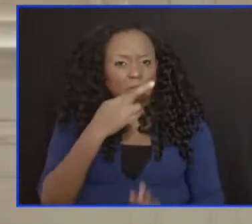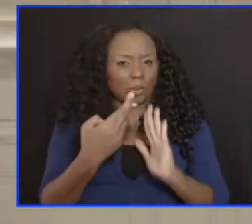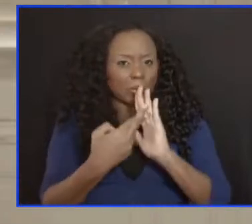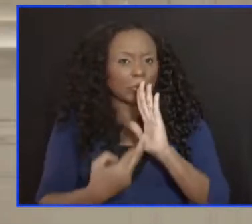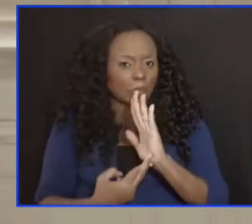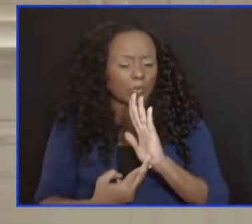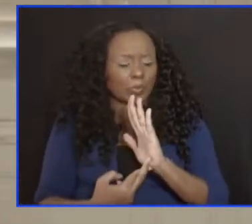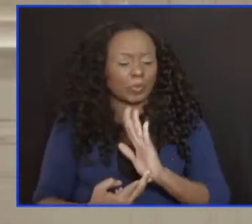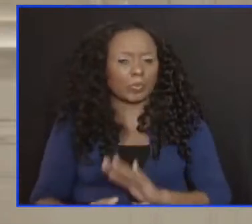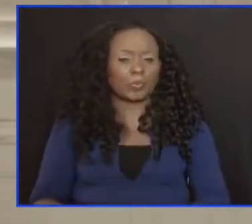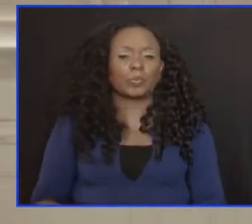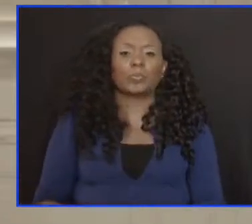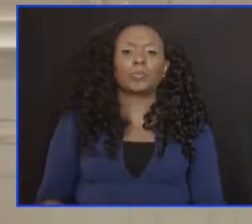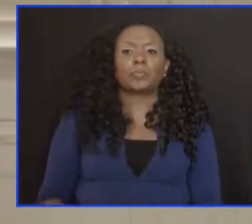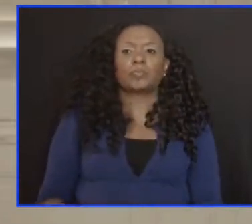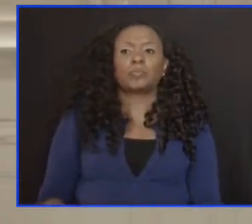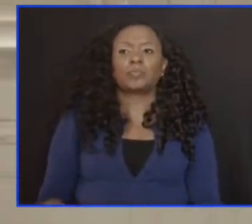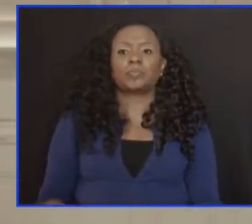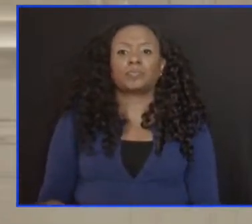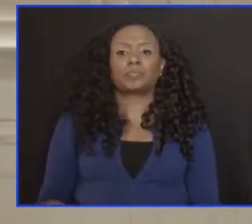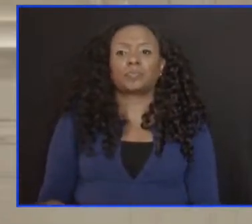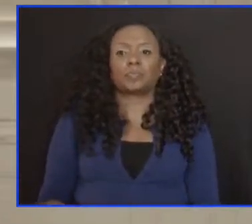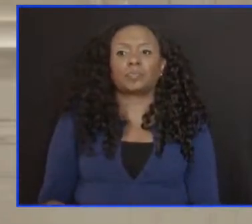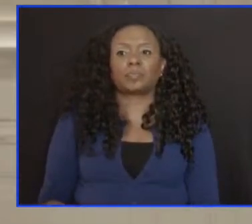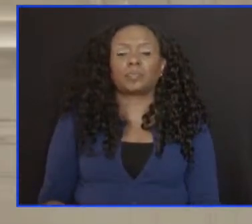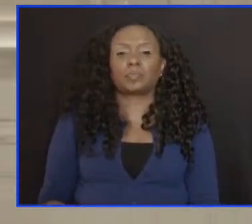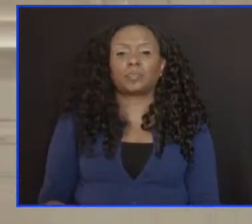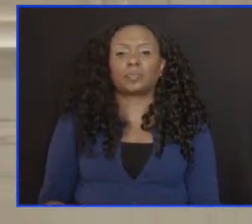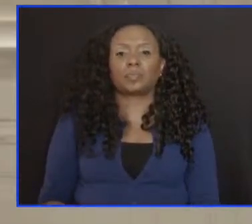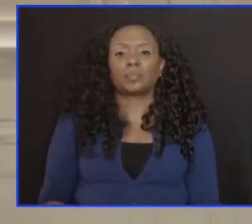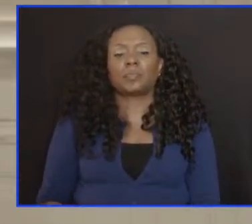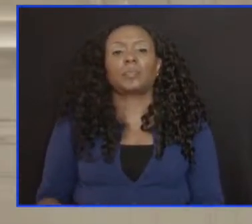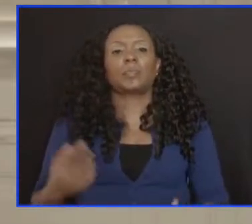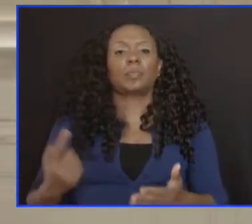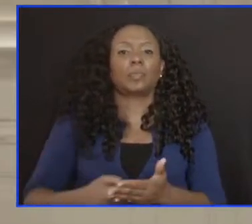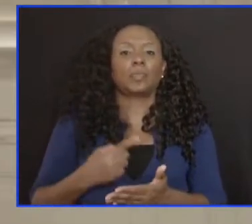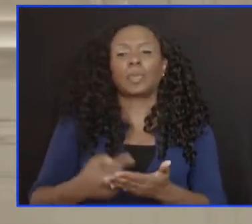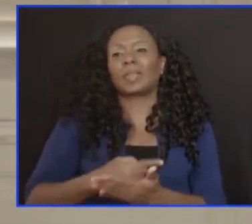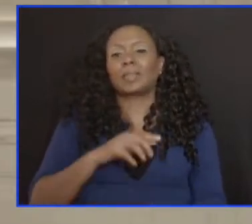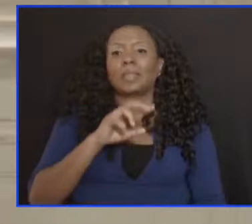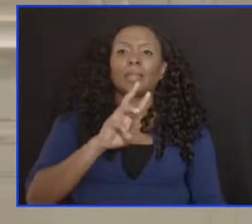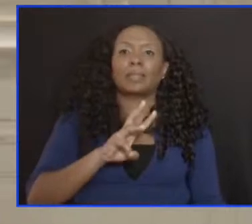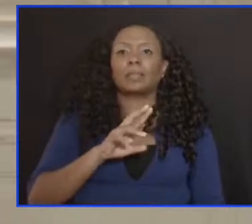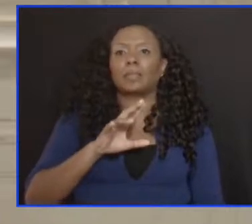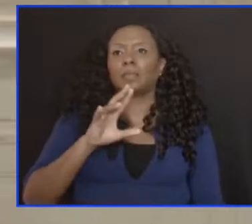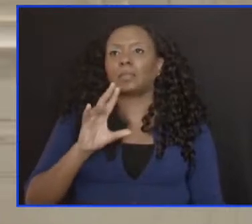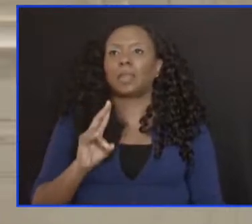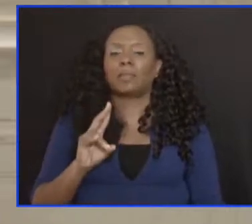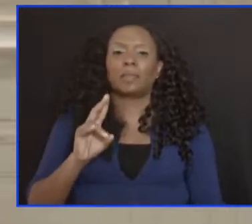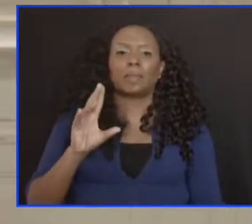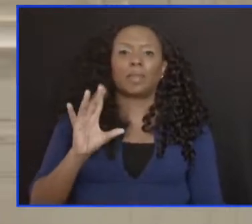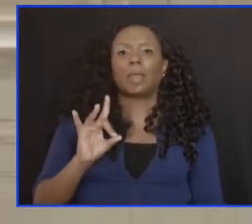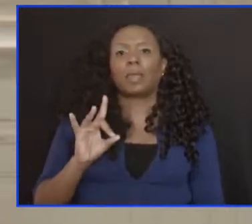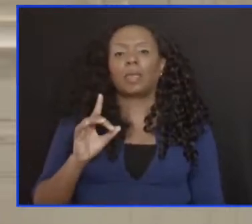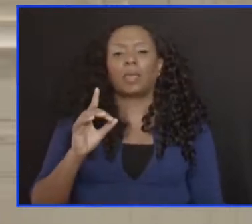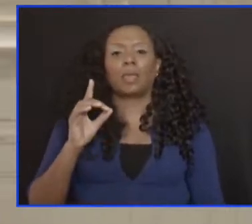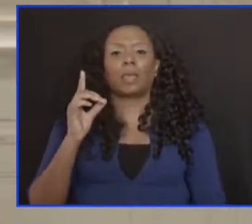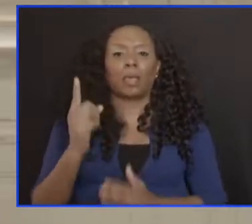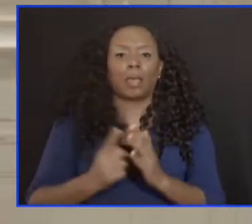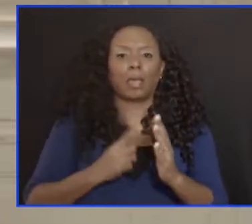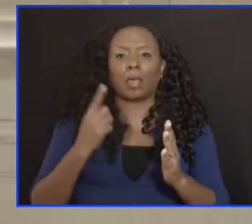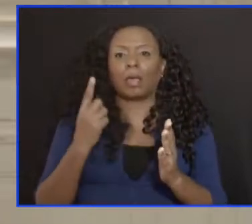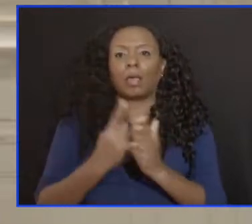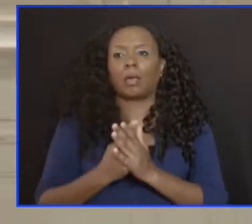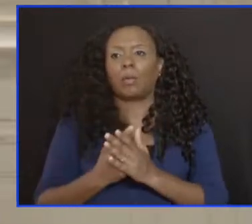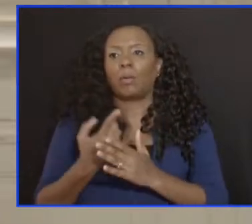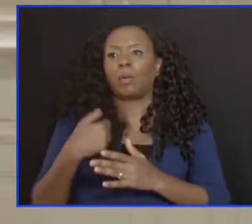imagine that, sometimes we spend like 8 hours, David, 6 hours, 7 hours, sometimes for some people even longer in. And